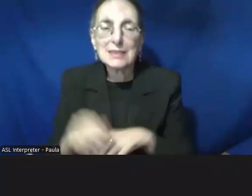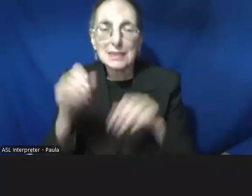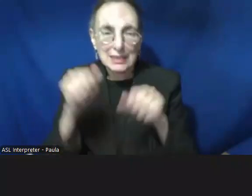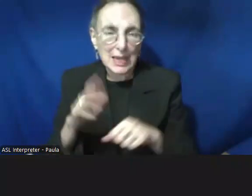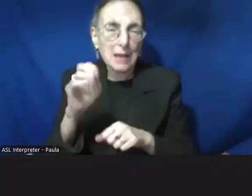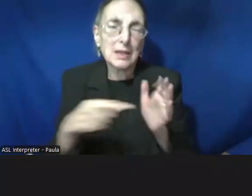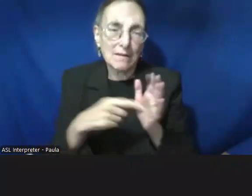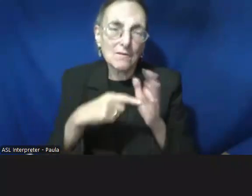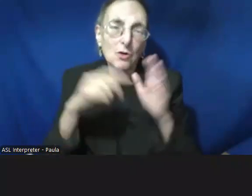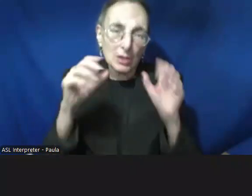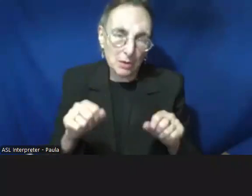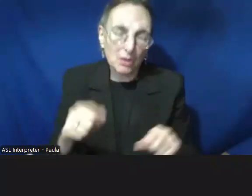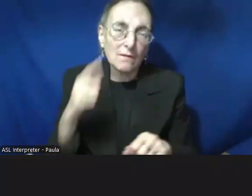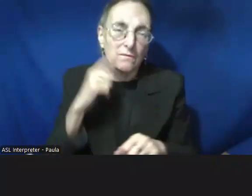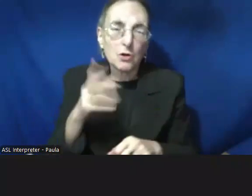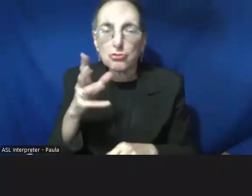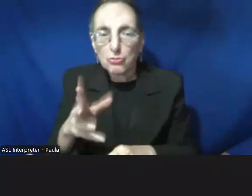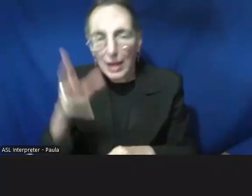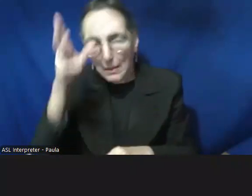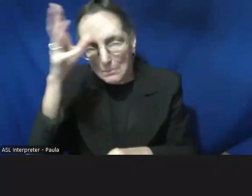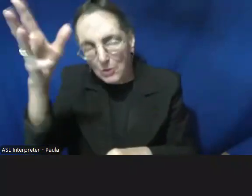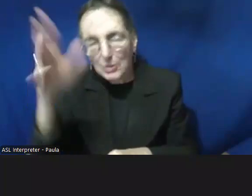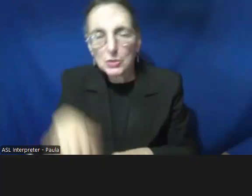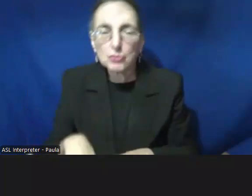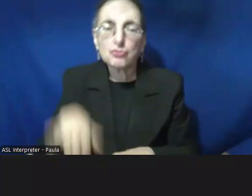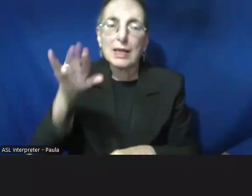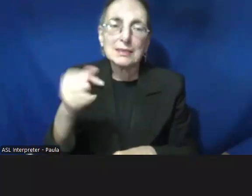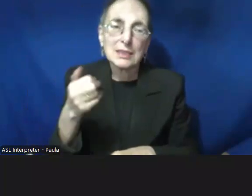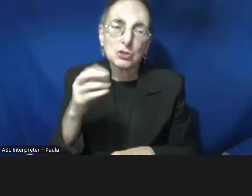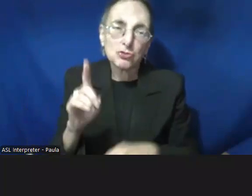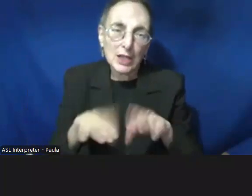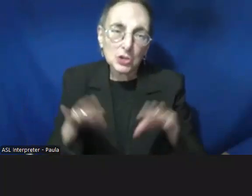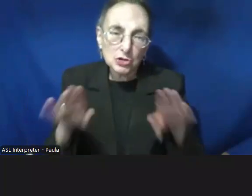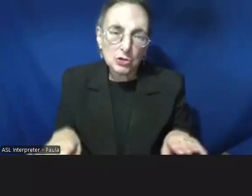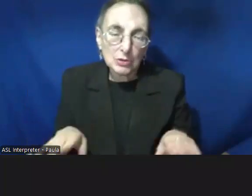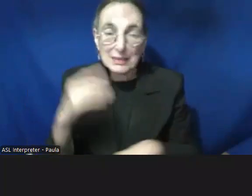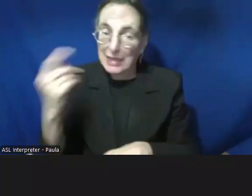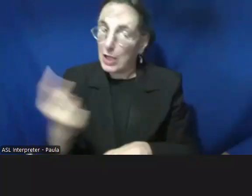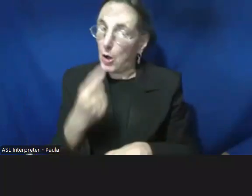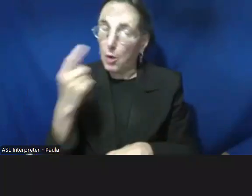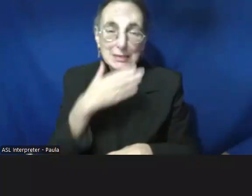grandchildren. Is it always the best neighborhood? Not necessarily.